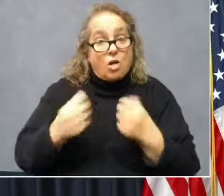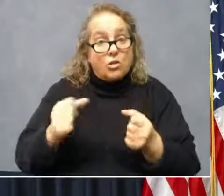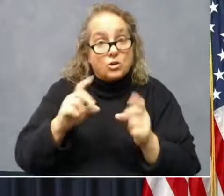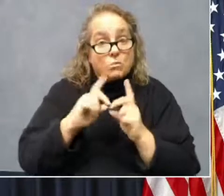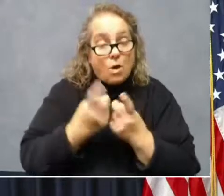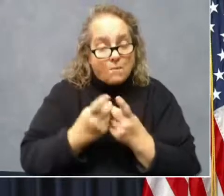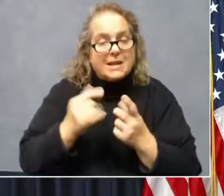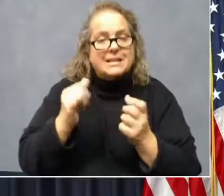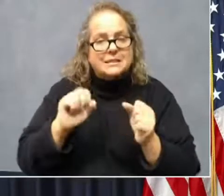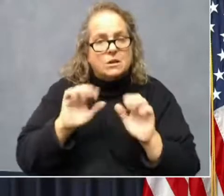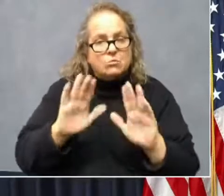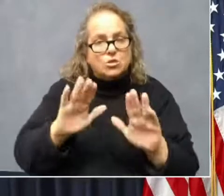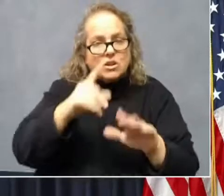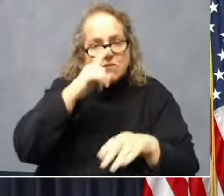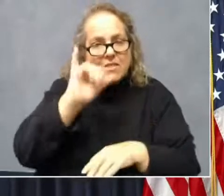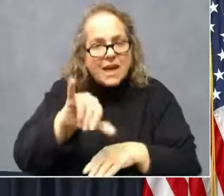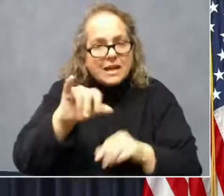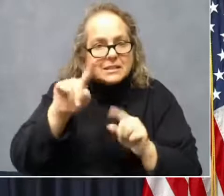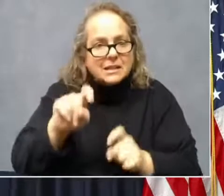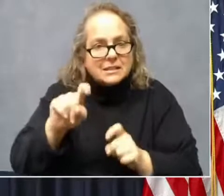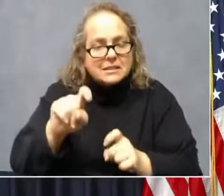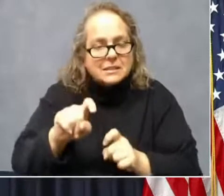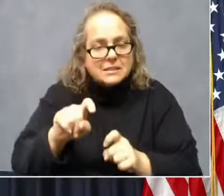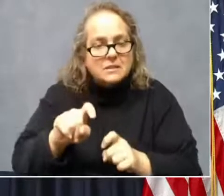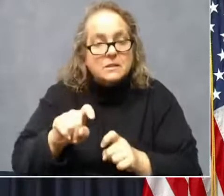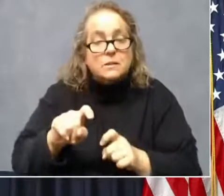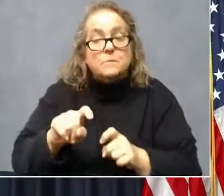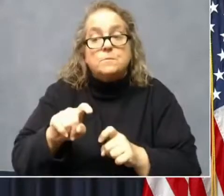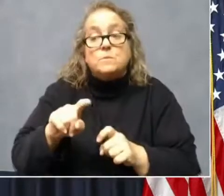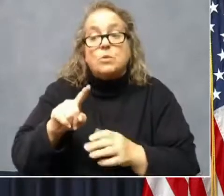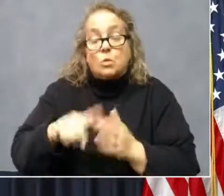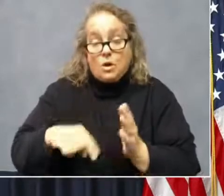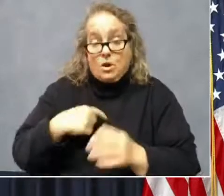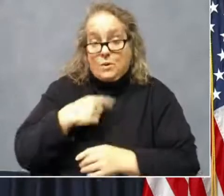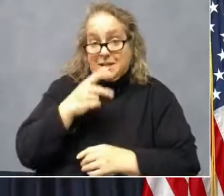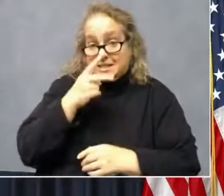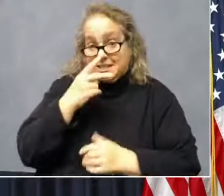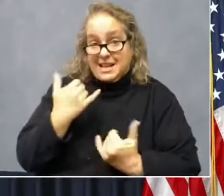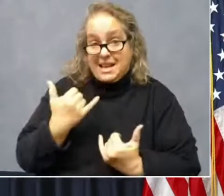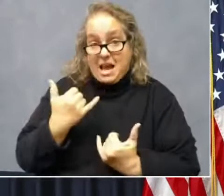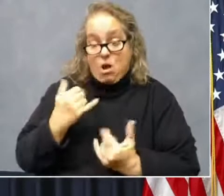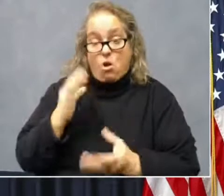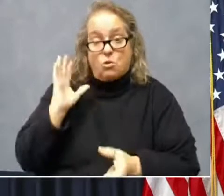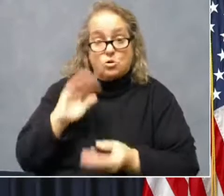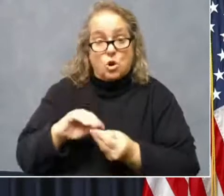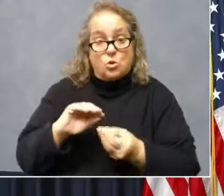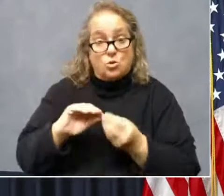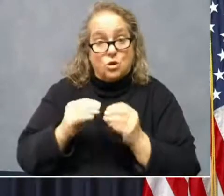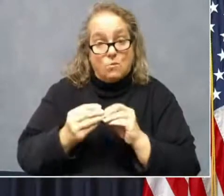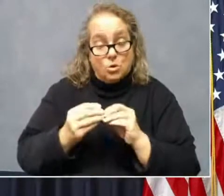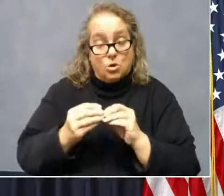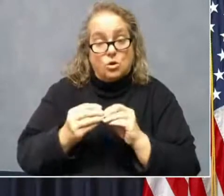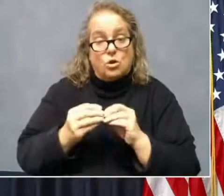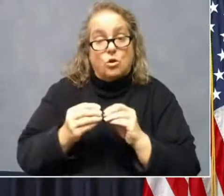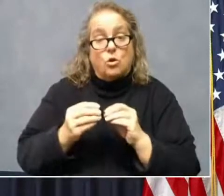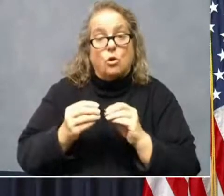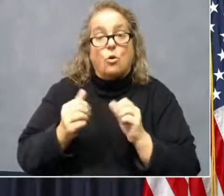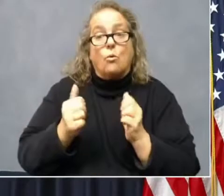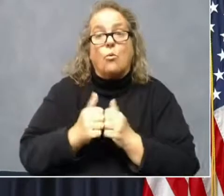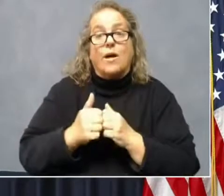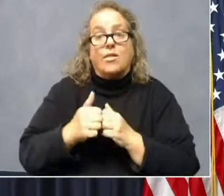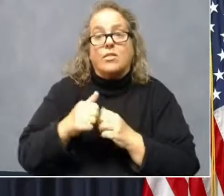testing. And based on what we're seeing in the total numbers versus the positivity rate, we know a significant